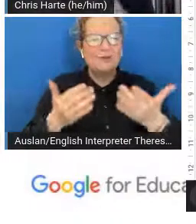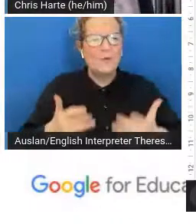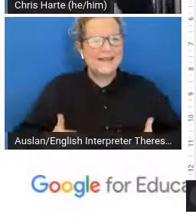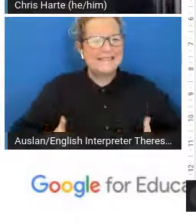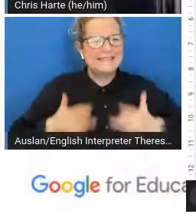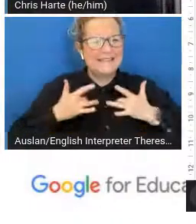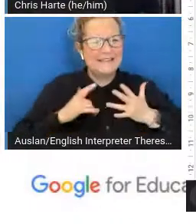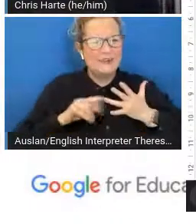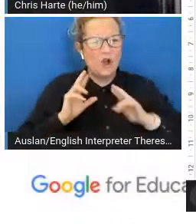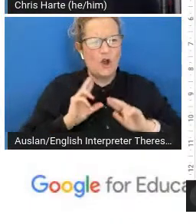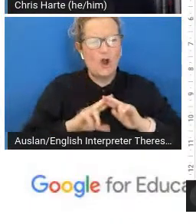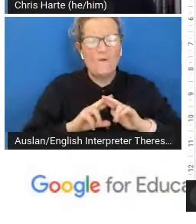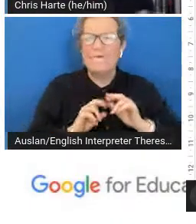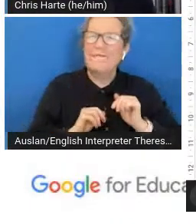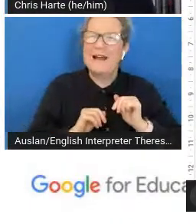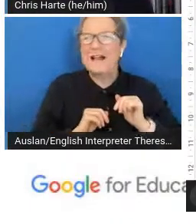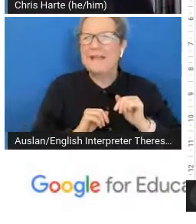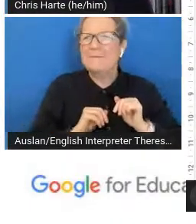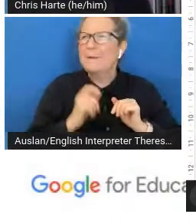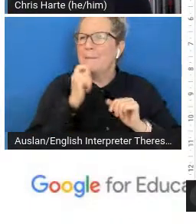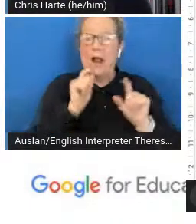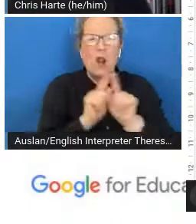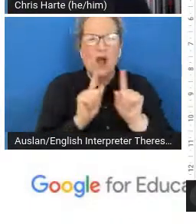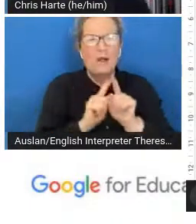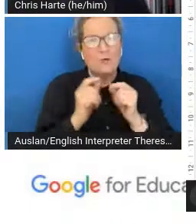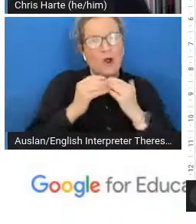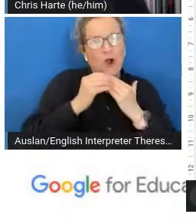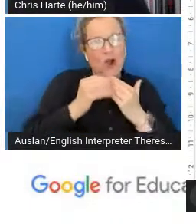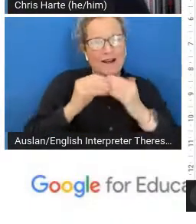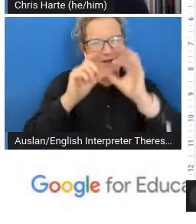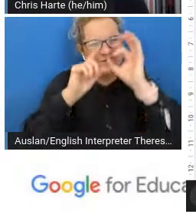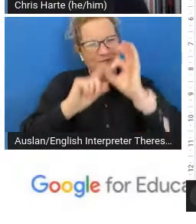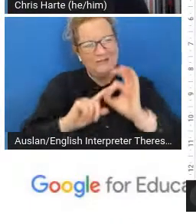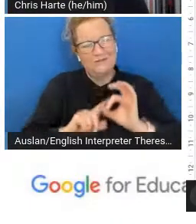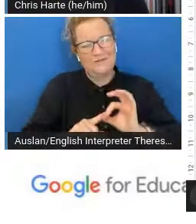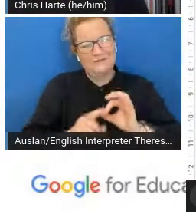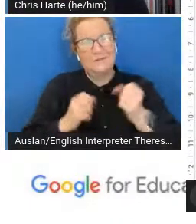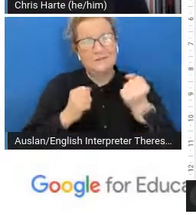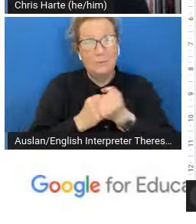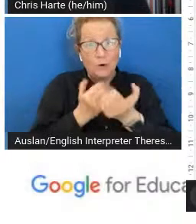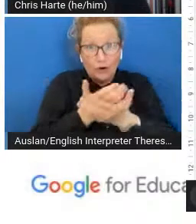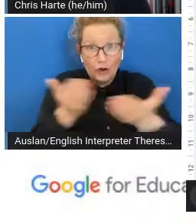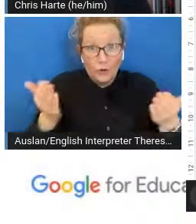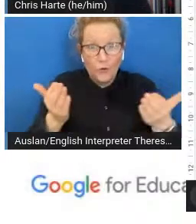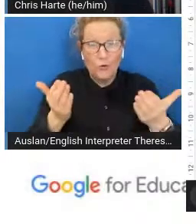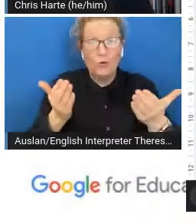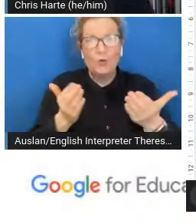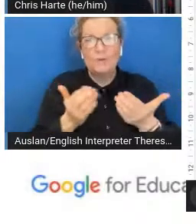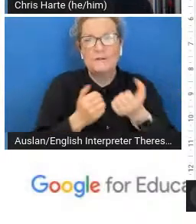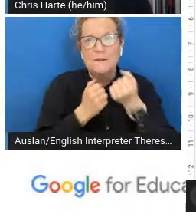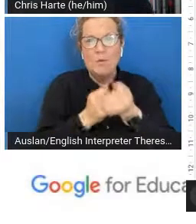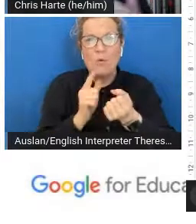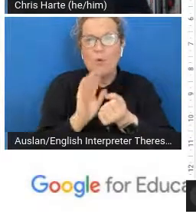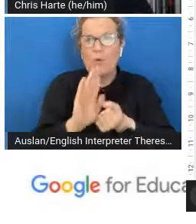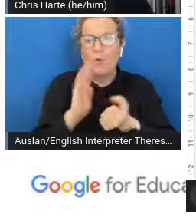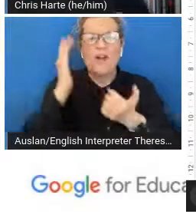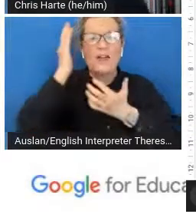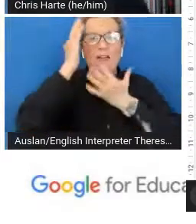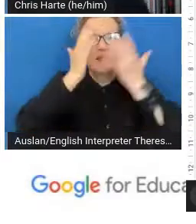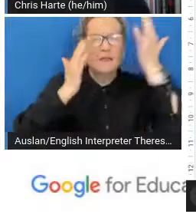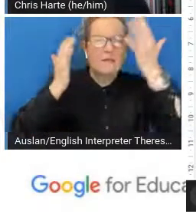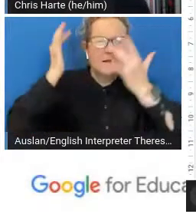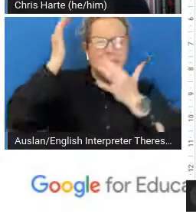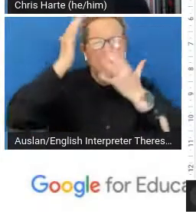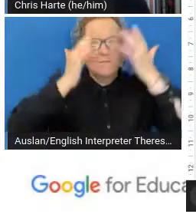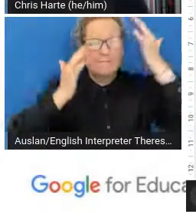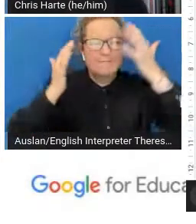it's just like some guiding questions just to support you in thinking about what you might think about when